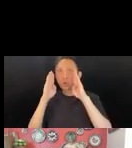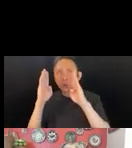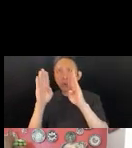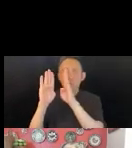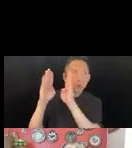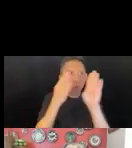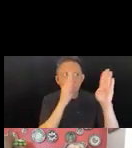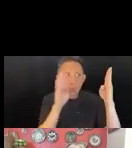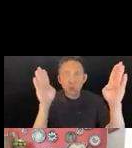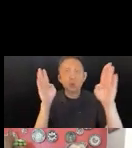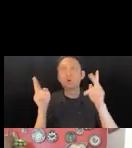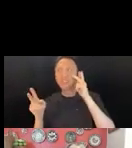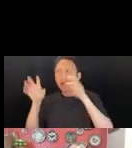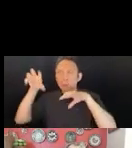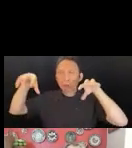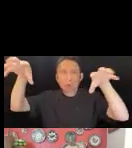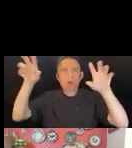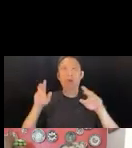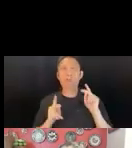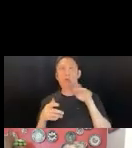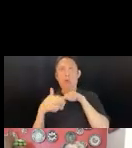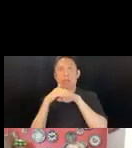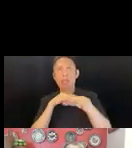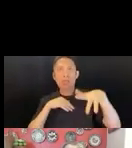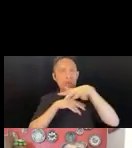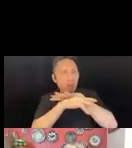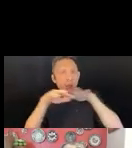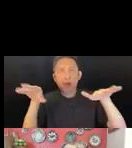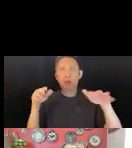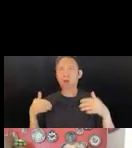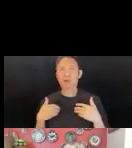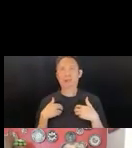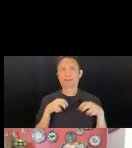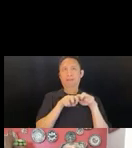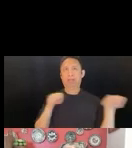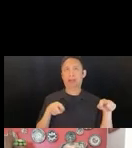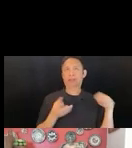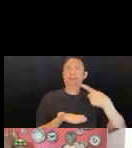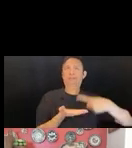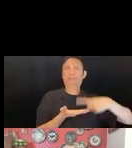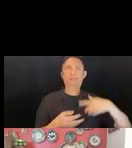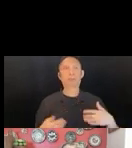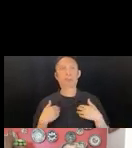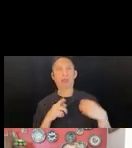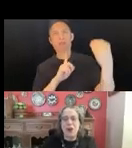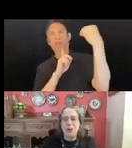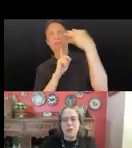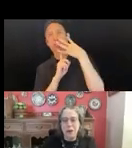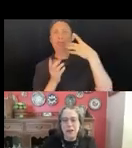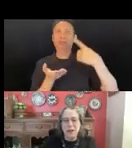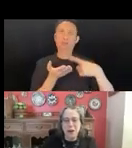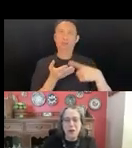visiting the show. We have panel discussions. We have spotlights and individual artists and